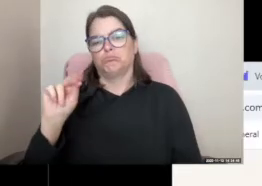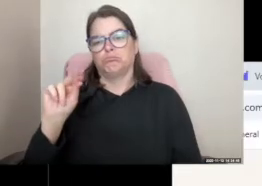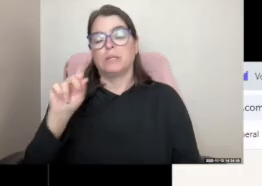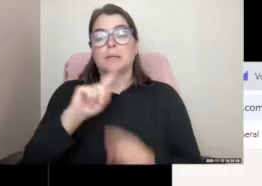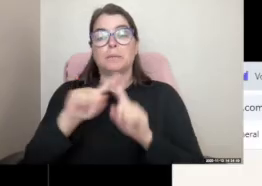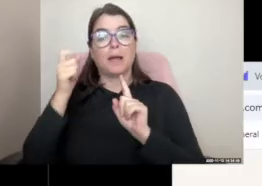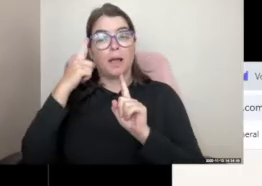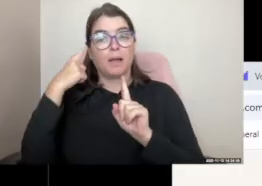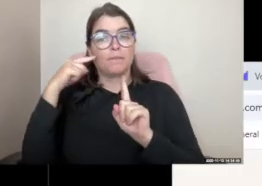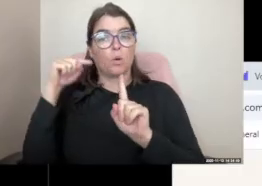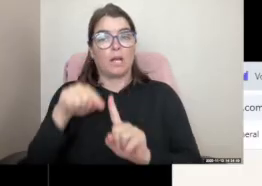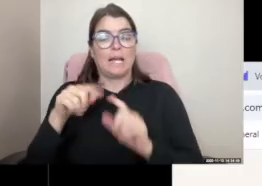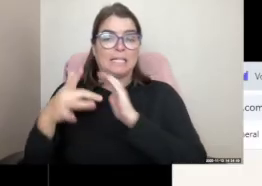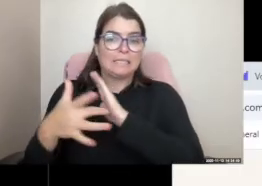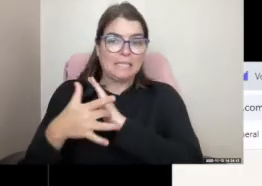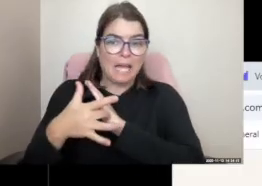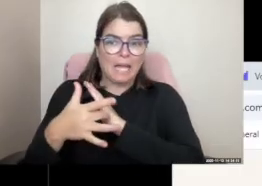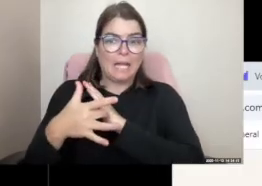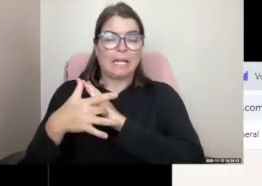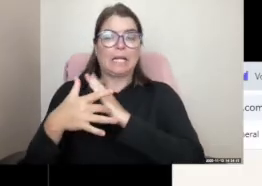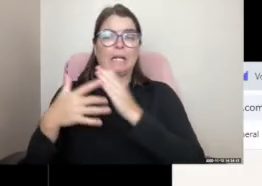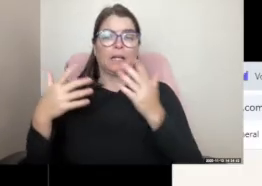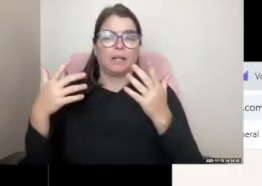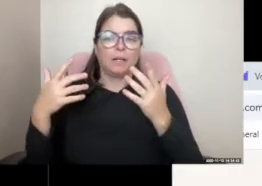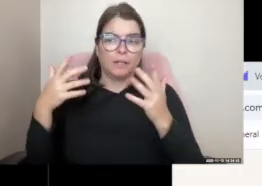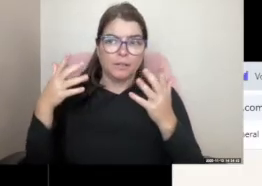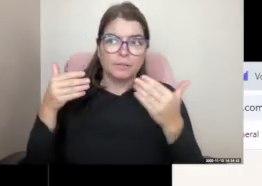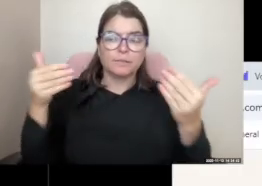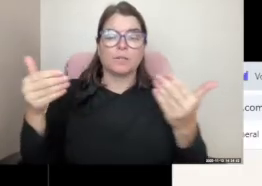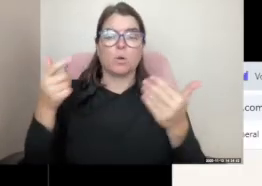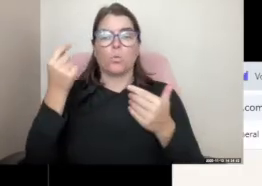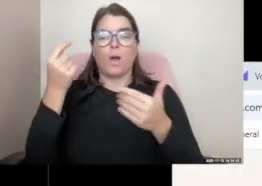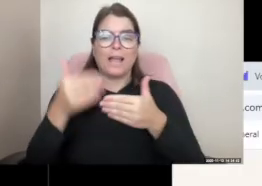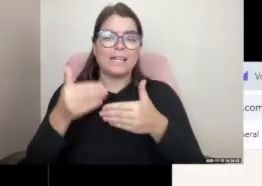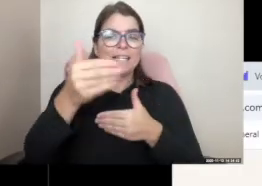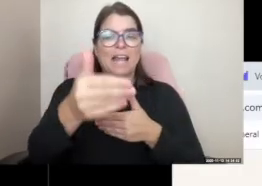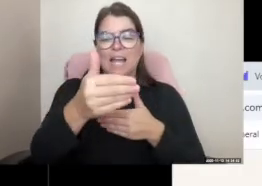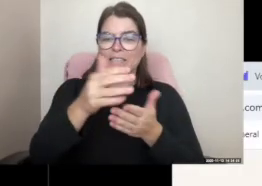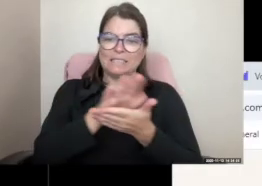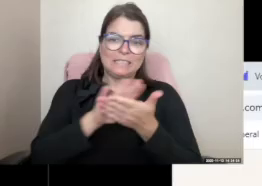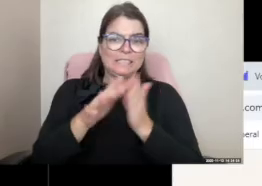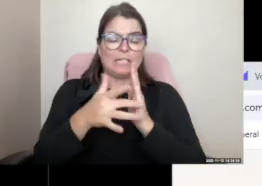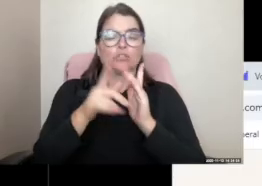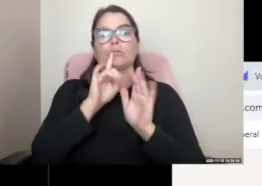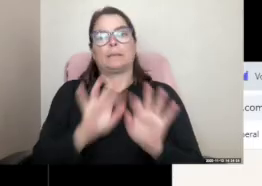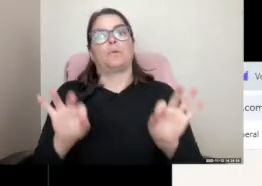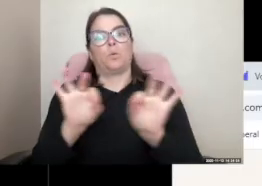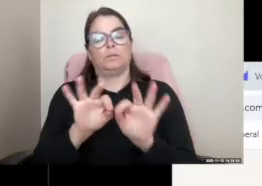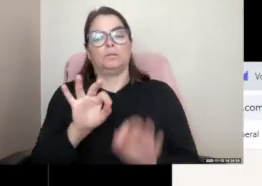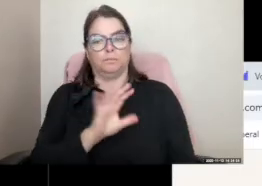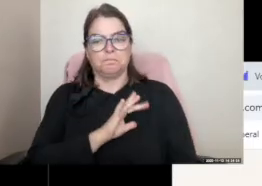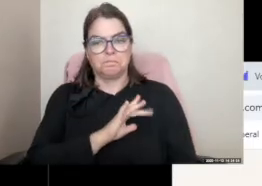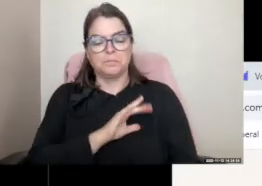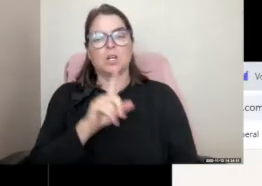buses, transit buses, et cetera, on the road in California. So those investments that we make in Shift, they're not always the largest